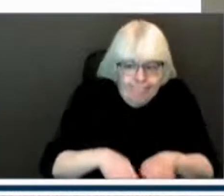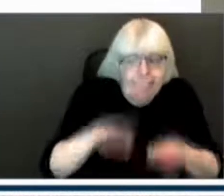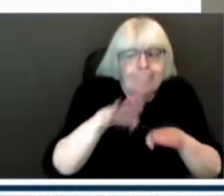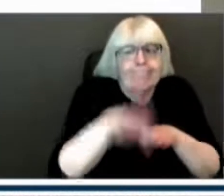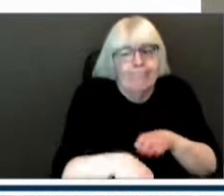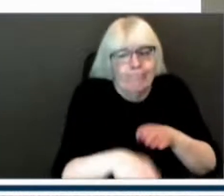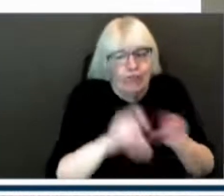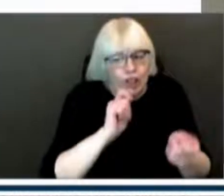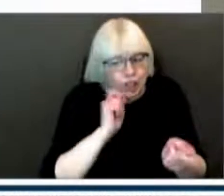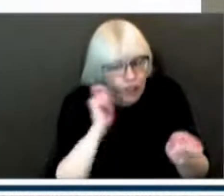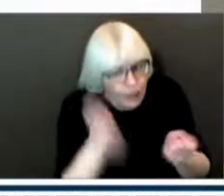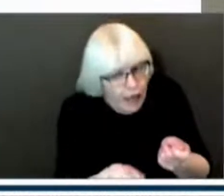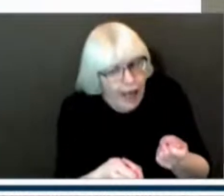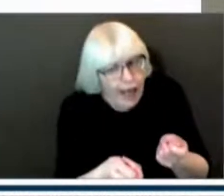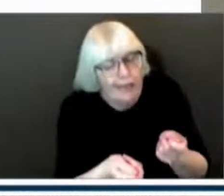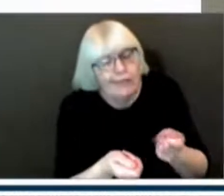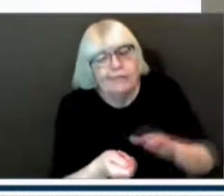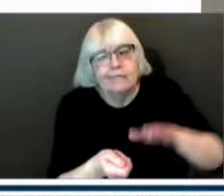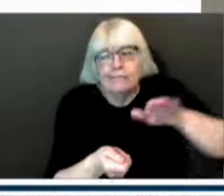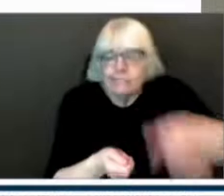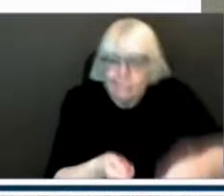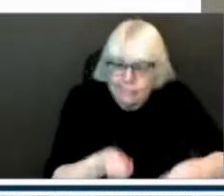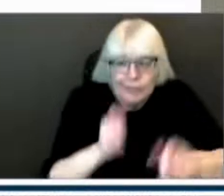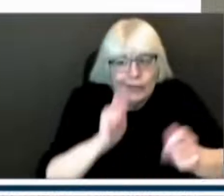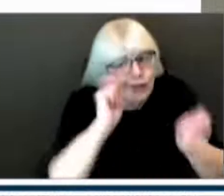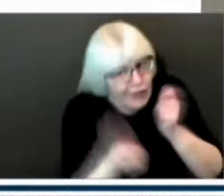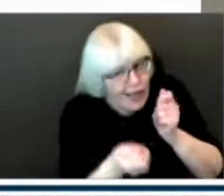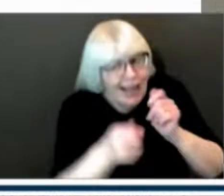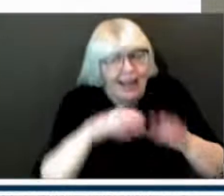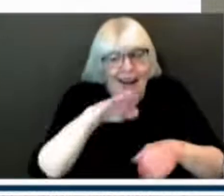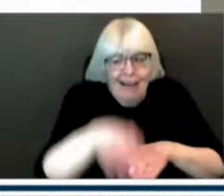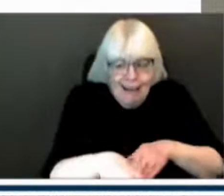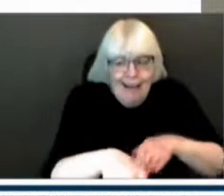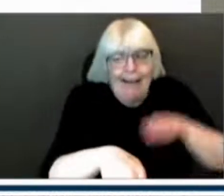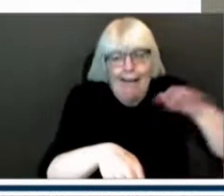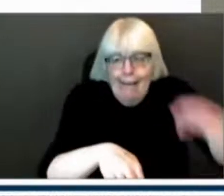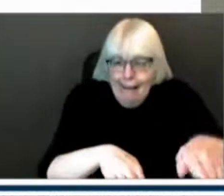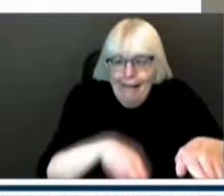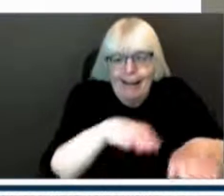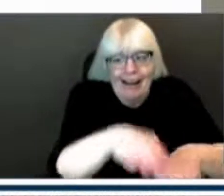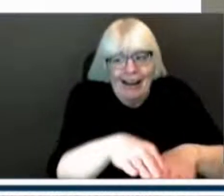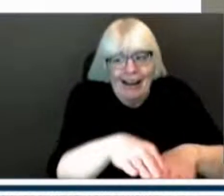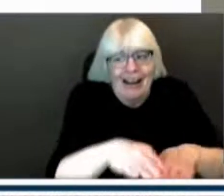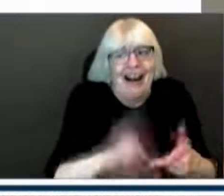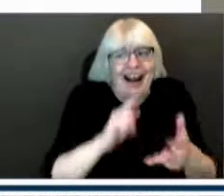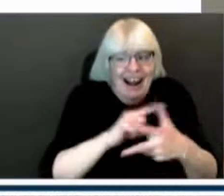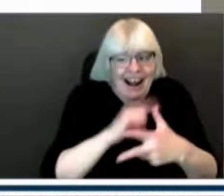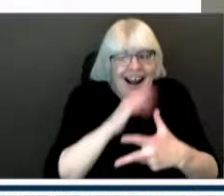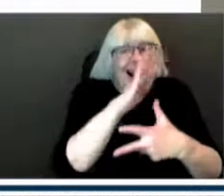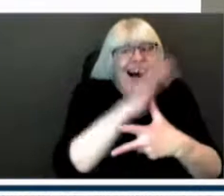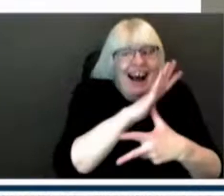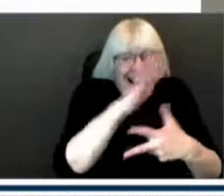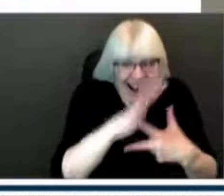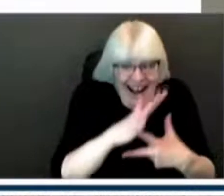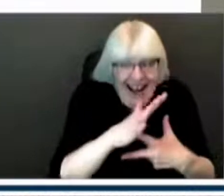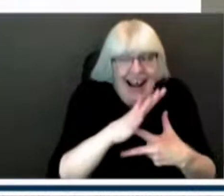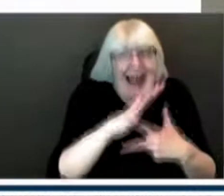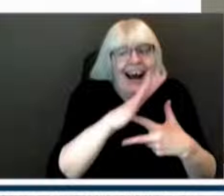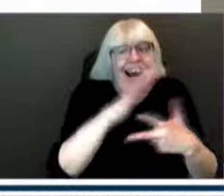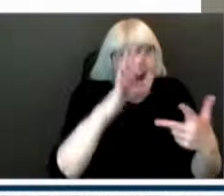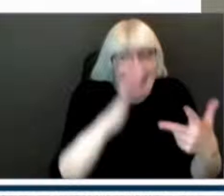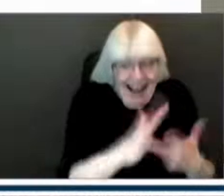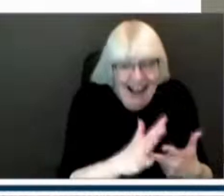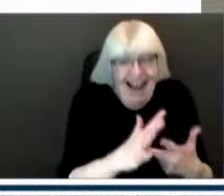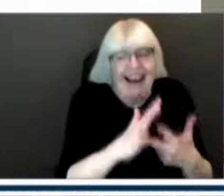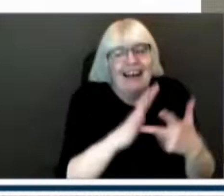where we really are removing all restrictions. So it really is a 3-step approach, and the 3rd step being our end.